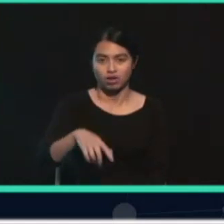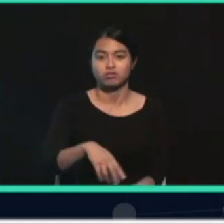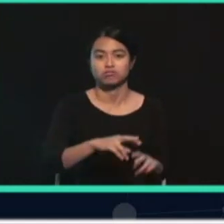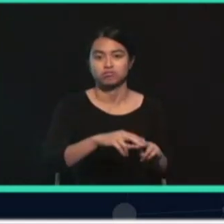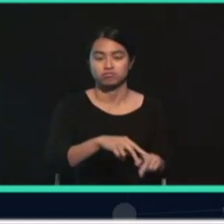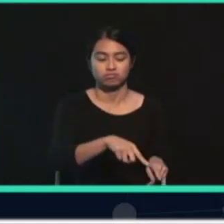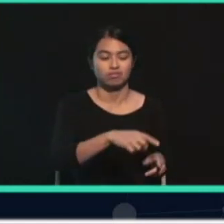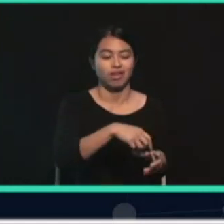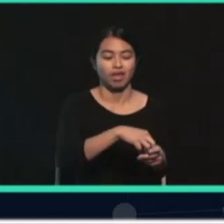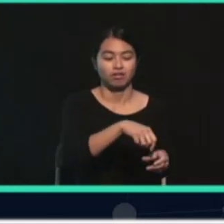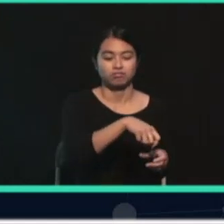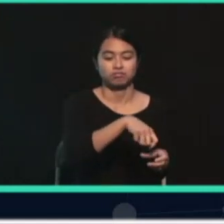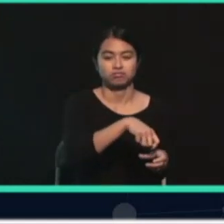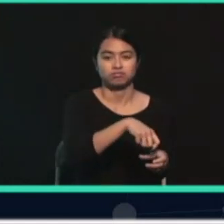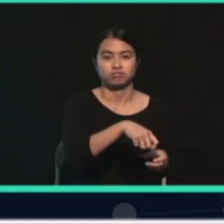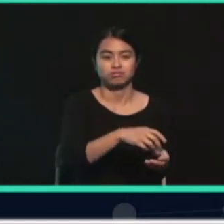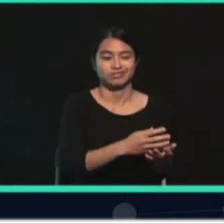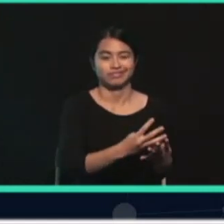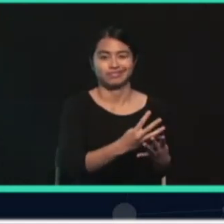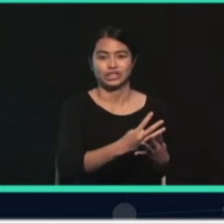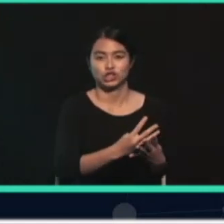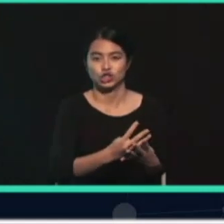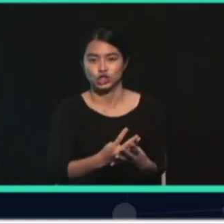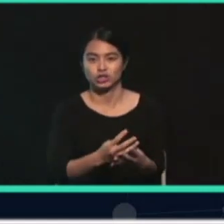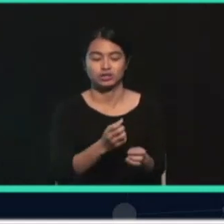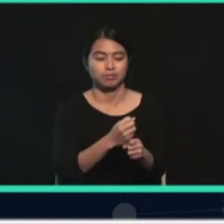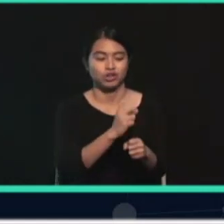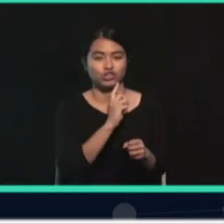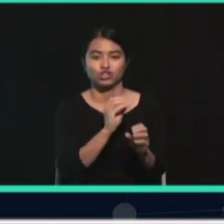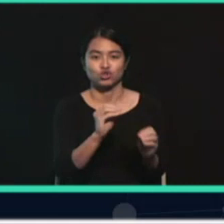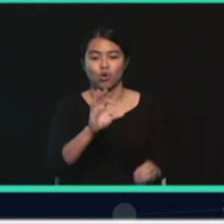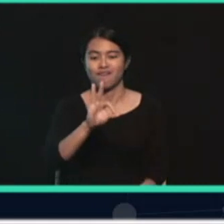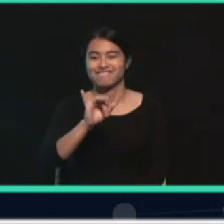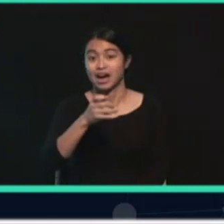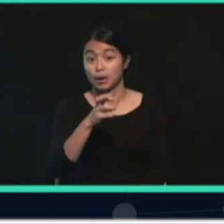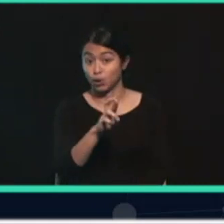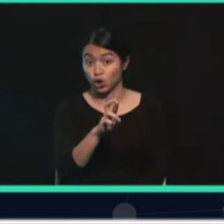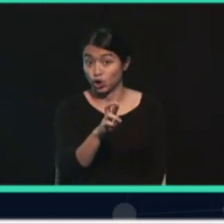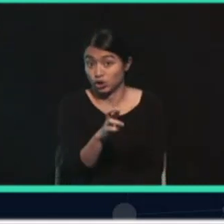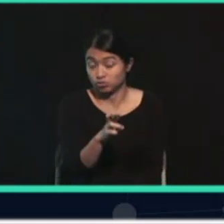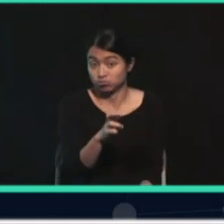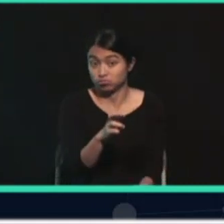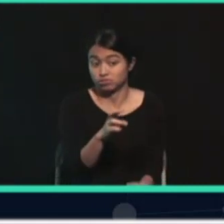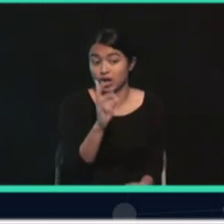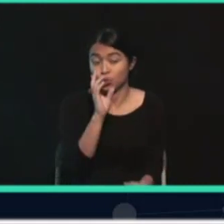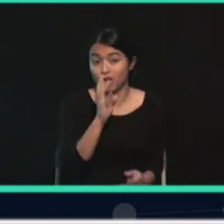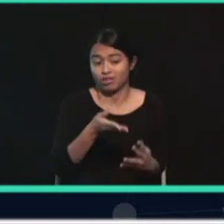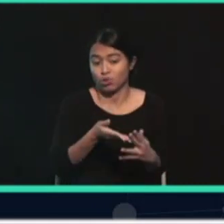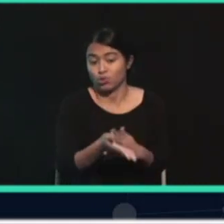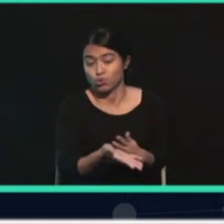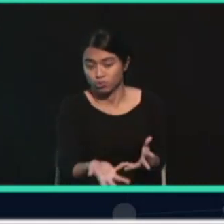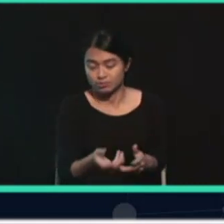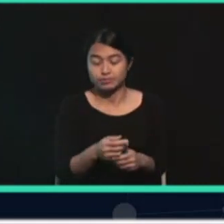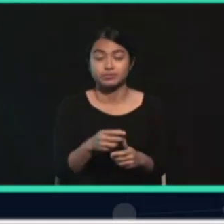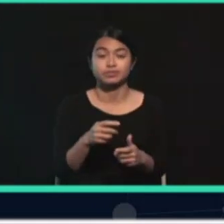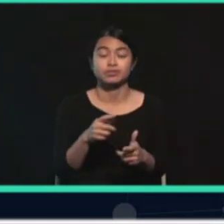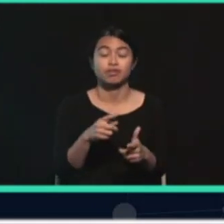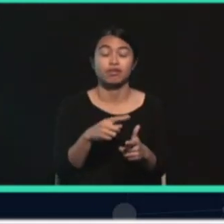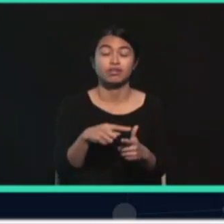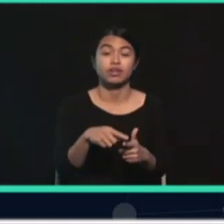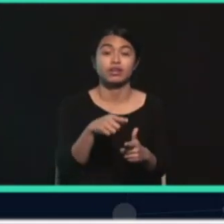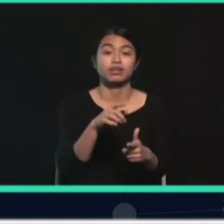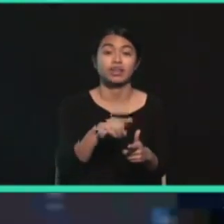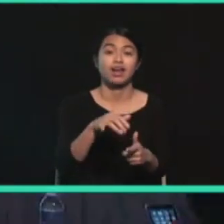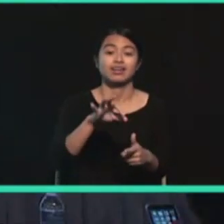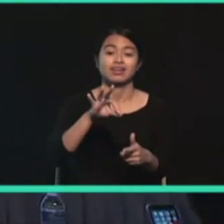it just to make sure that there are no like fibers or something that might involve your endoscope. And then you can do the